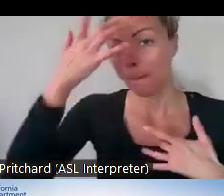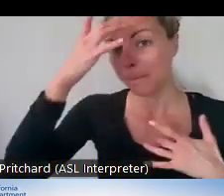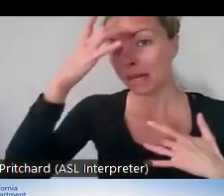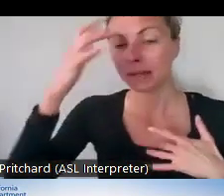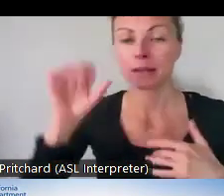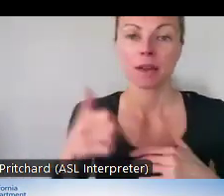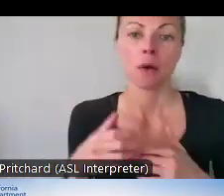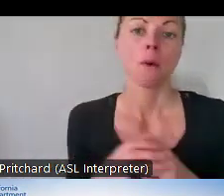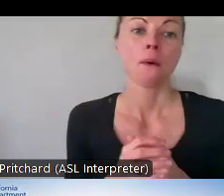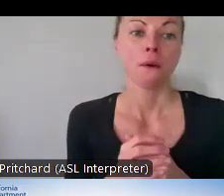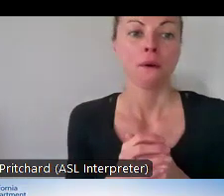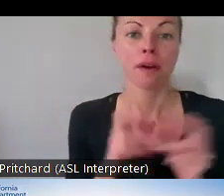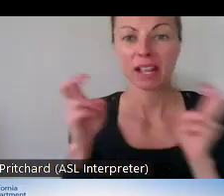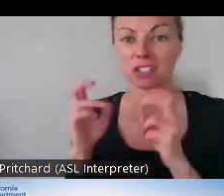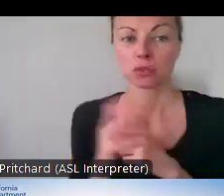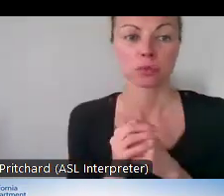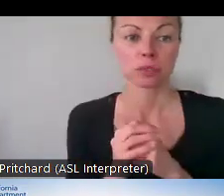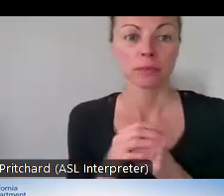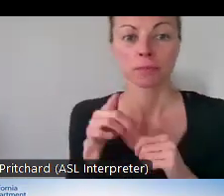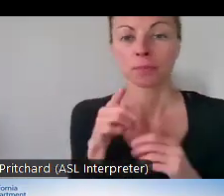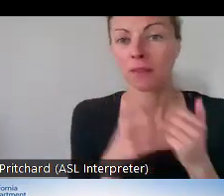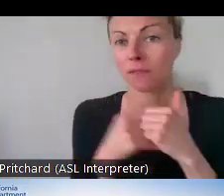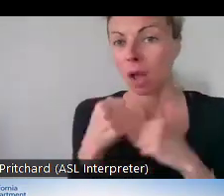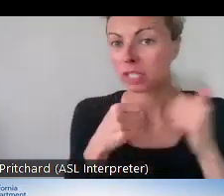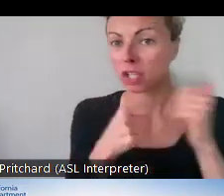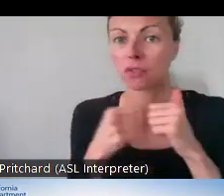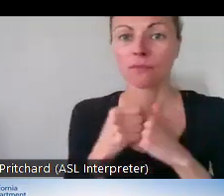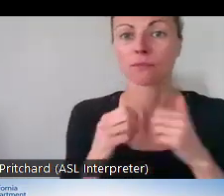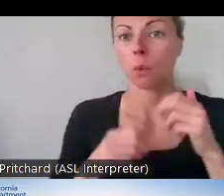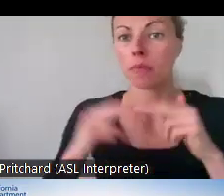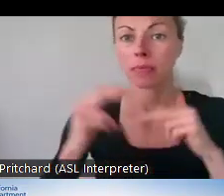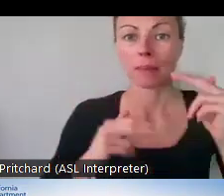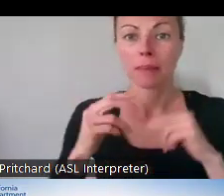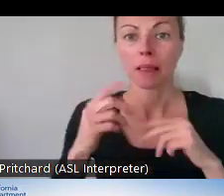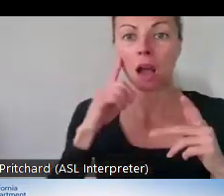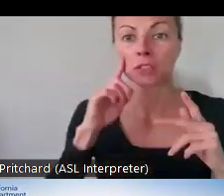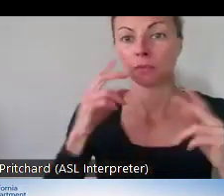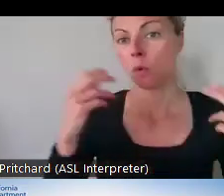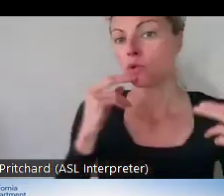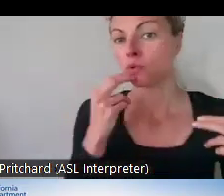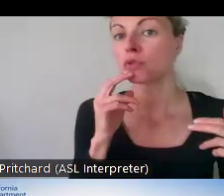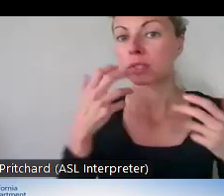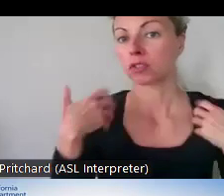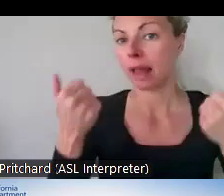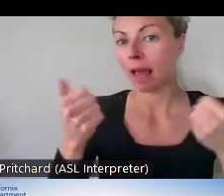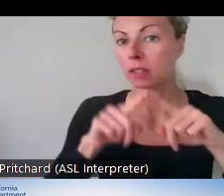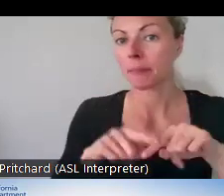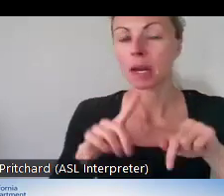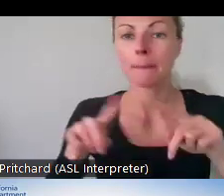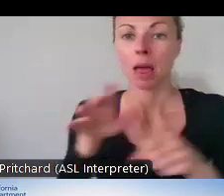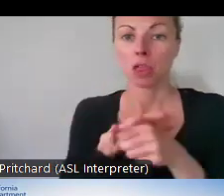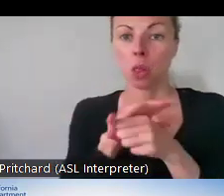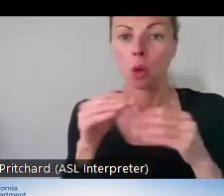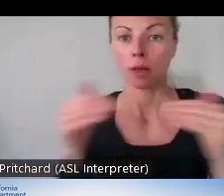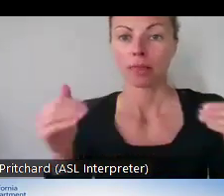these again are very high building blocks in terms of the services provided under nutrition, but are at the local level, the